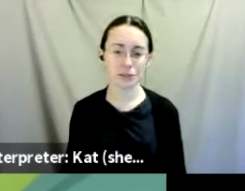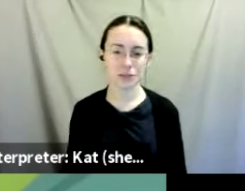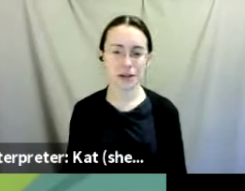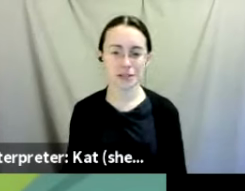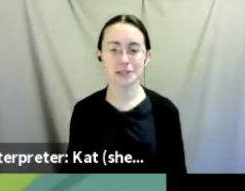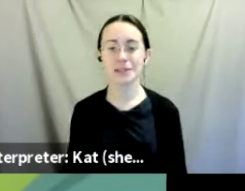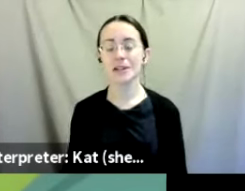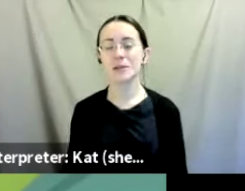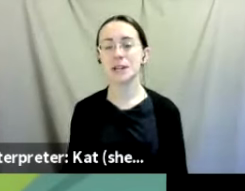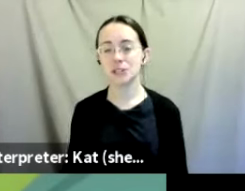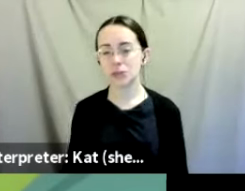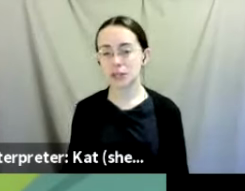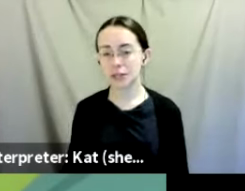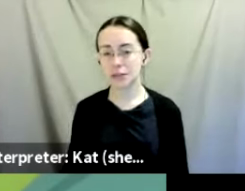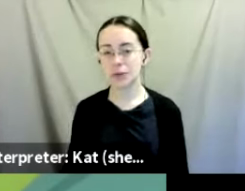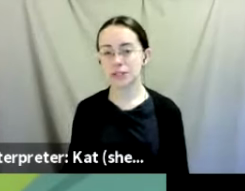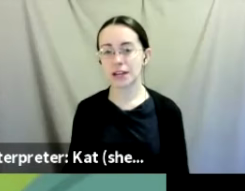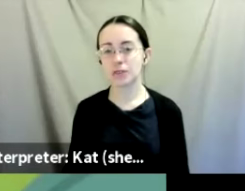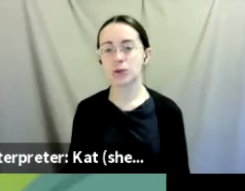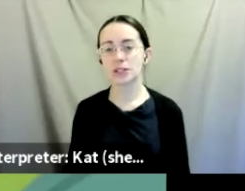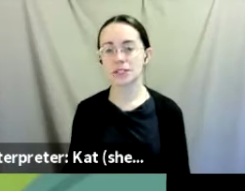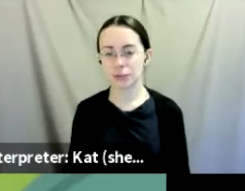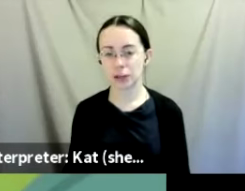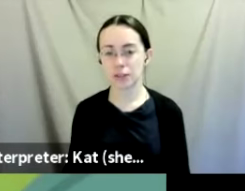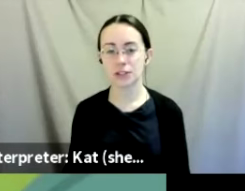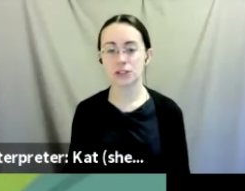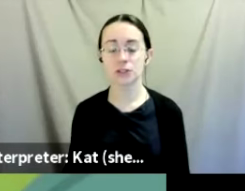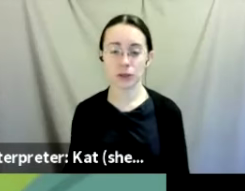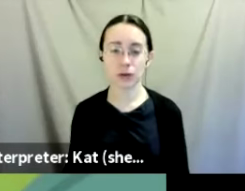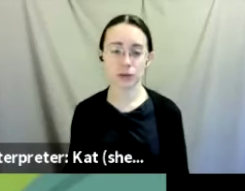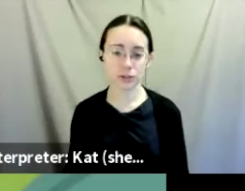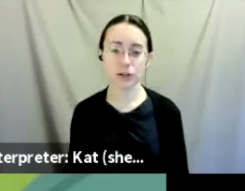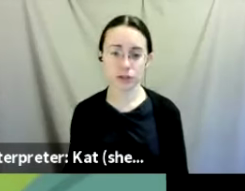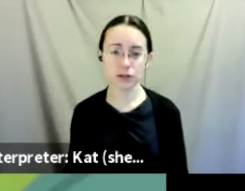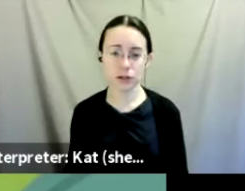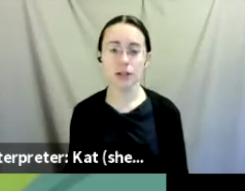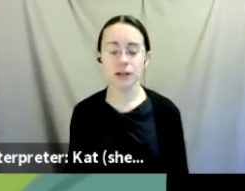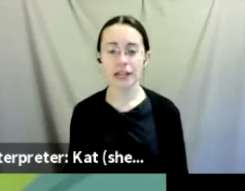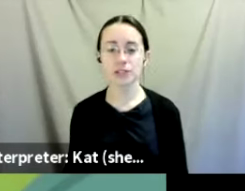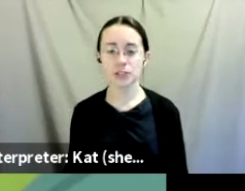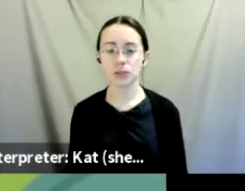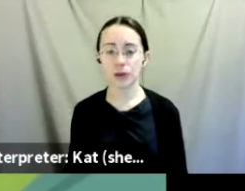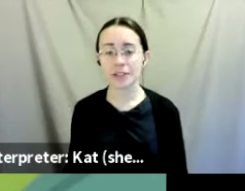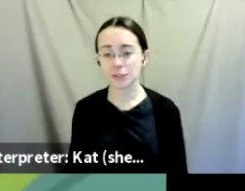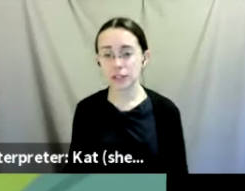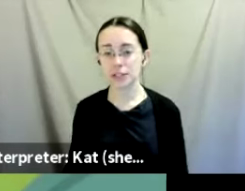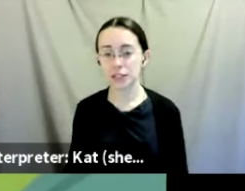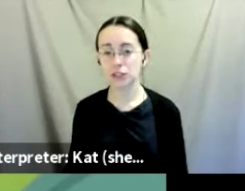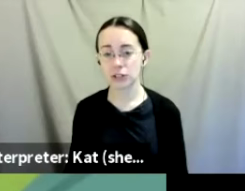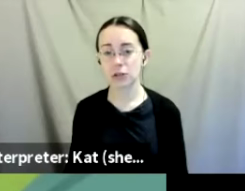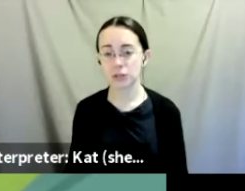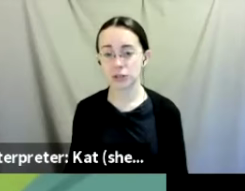might not have been the best. But I do think it's important to have more in-depth conversations with women of color and to